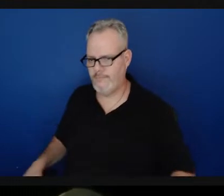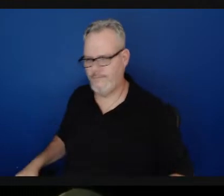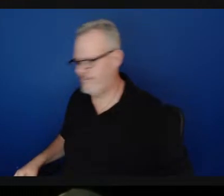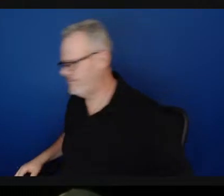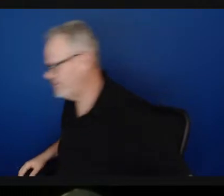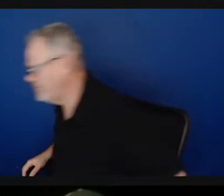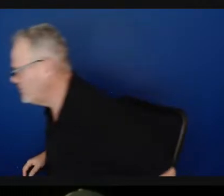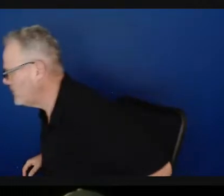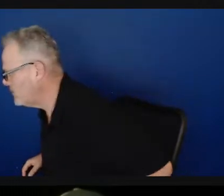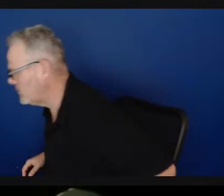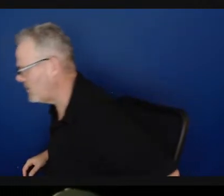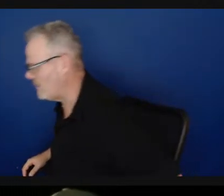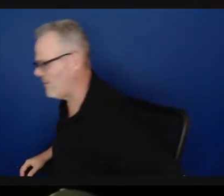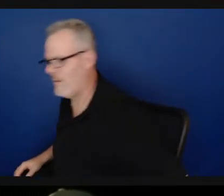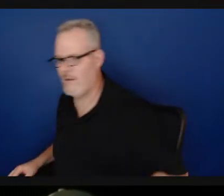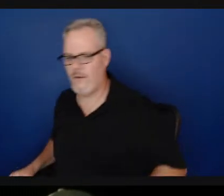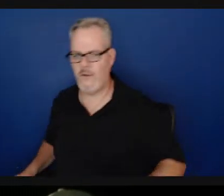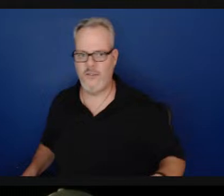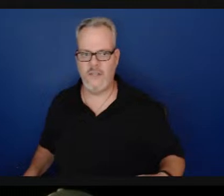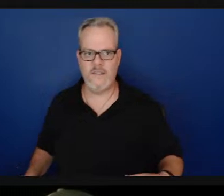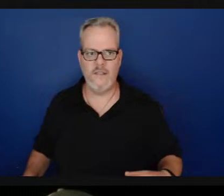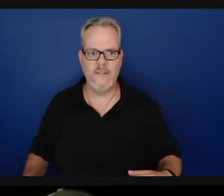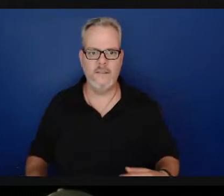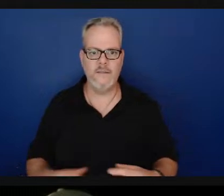All right, so that's our volcanic hazard summary.